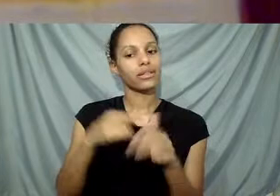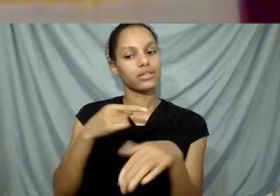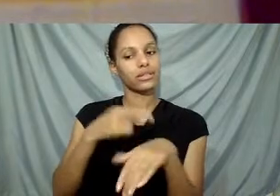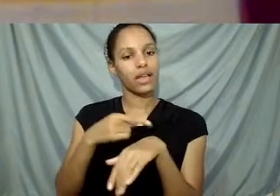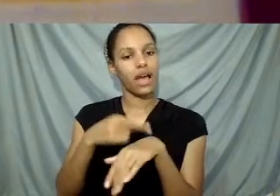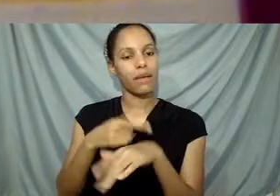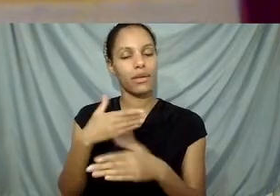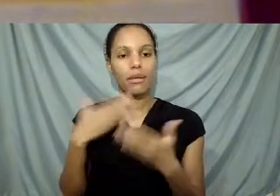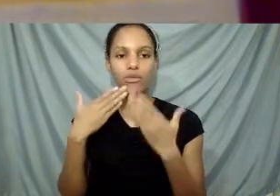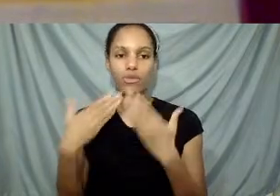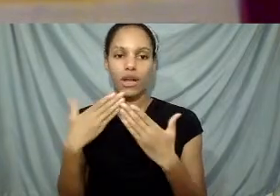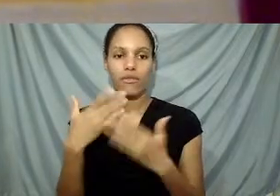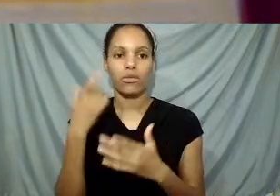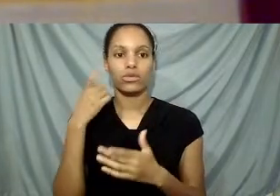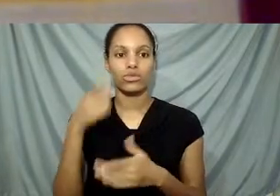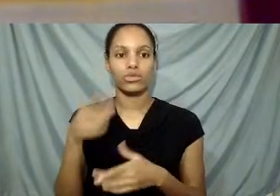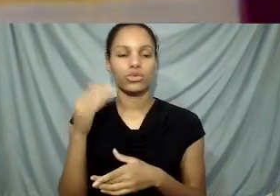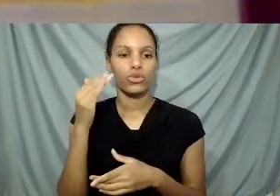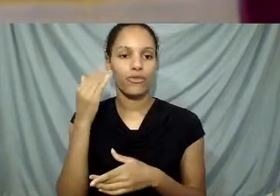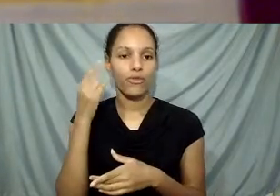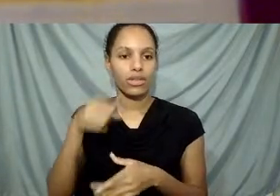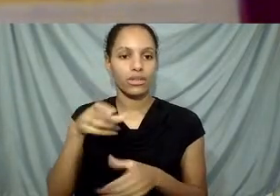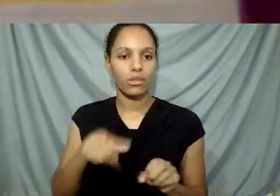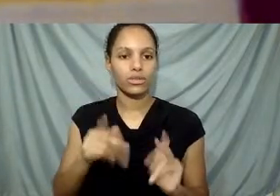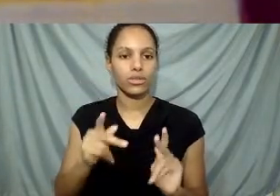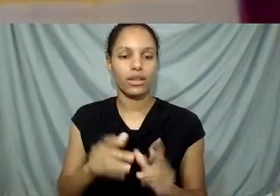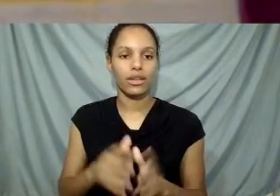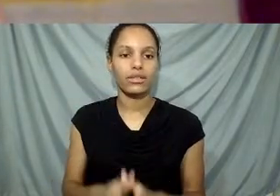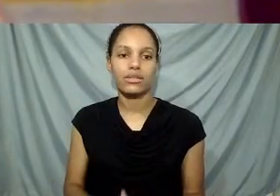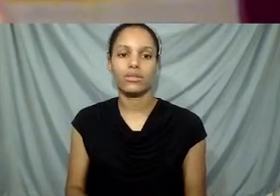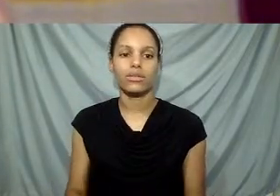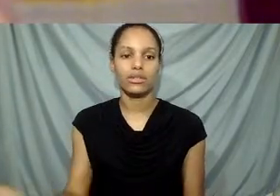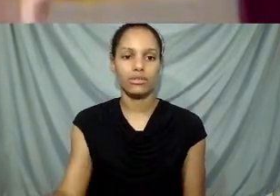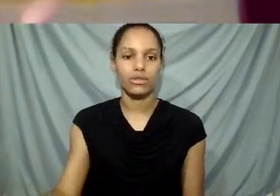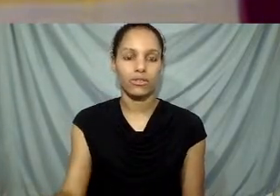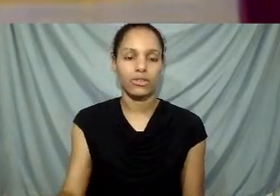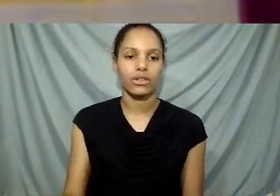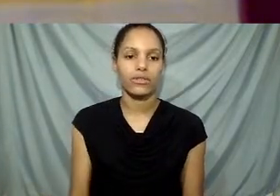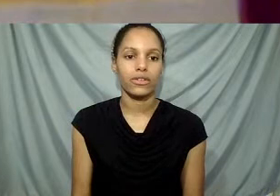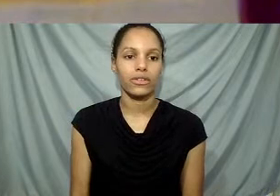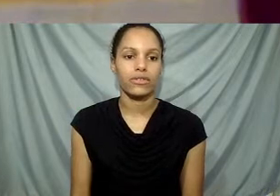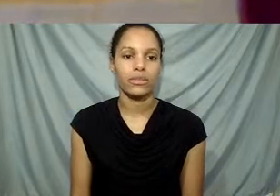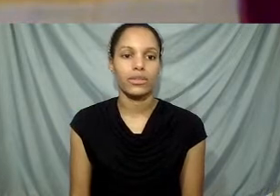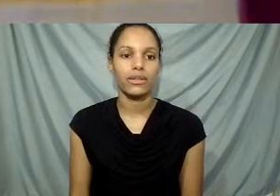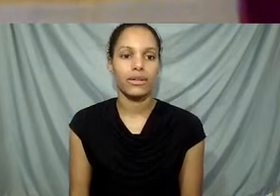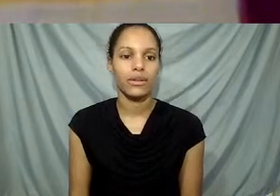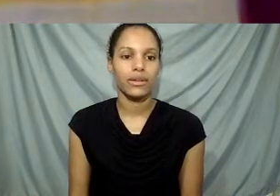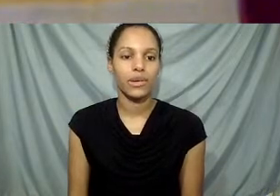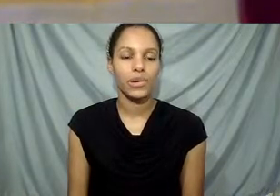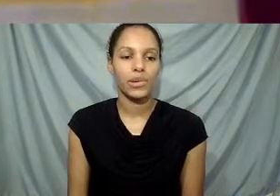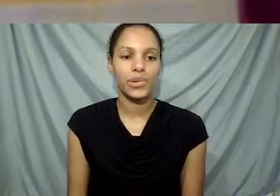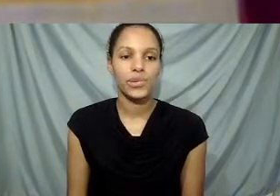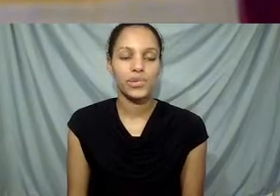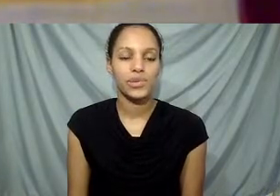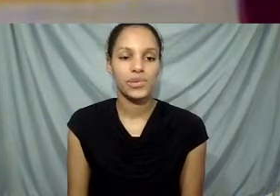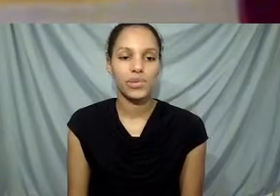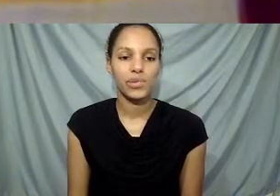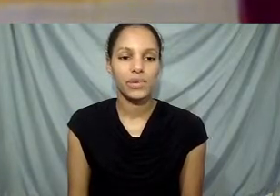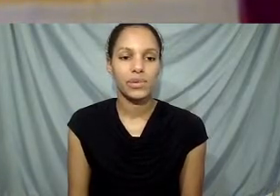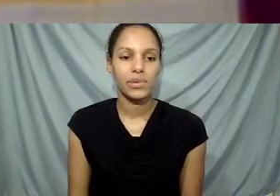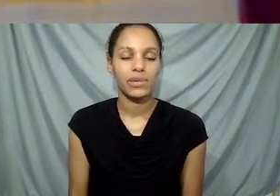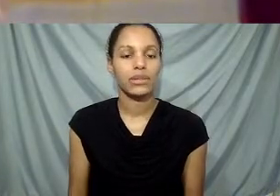this opportunity, for this space, for this moment to just kind of be